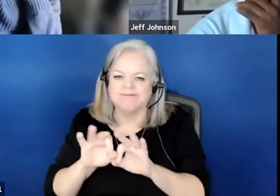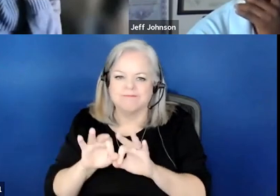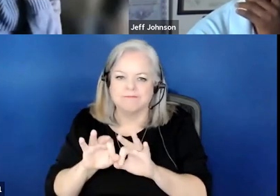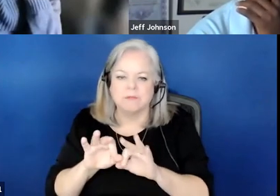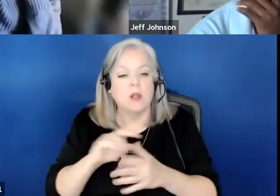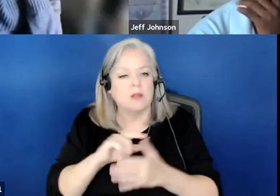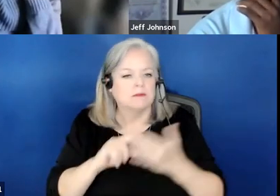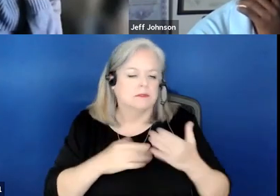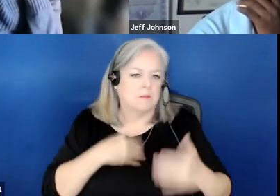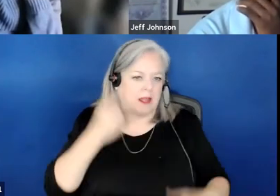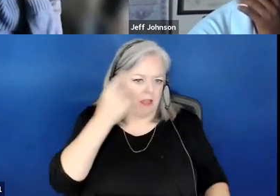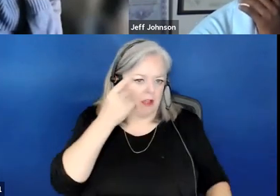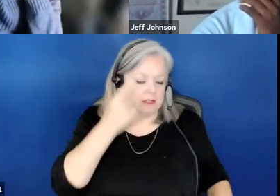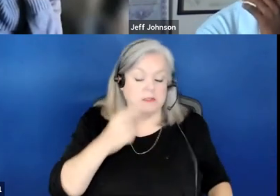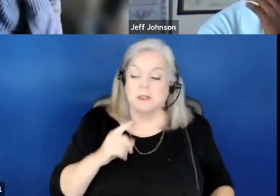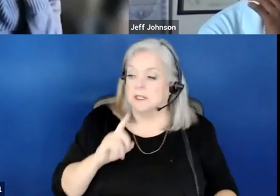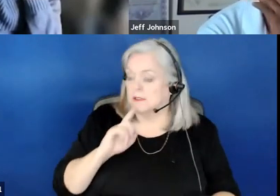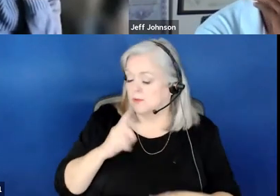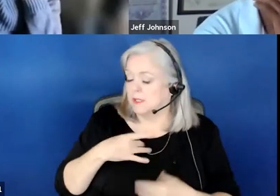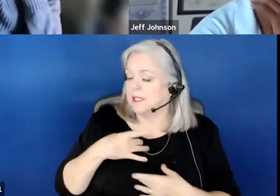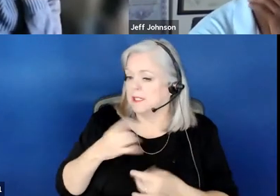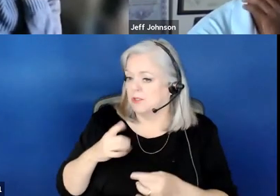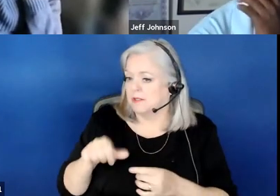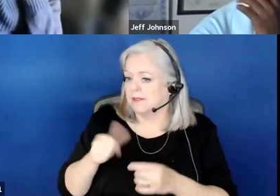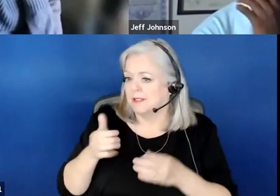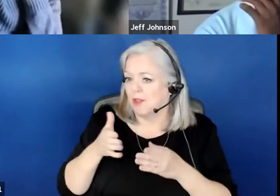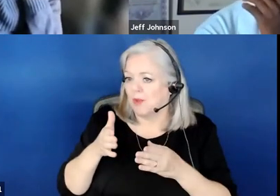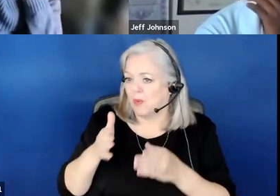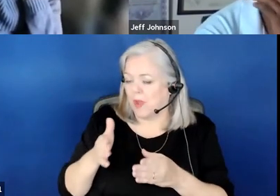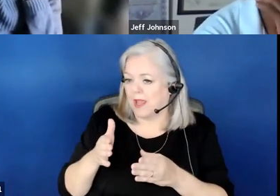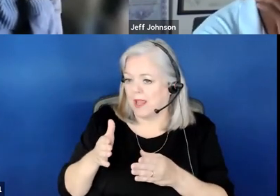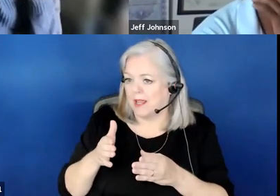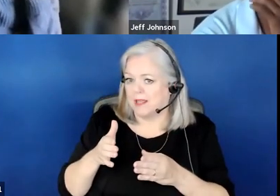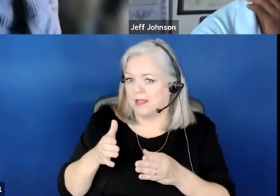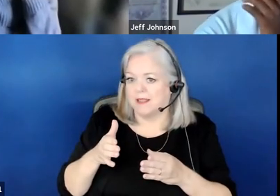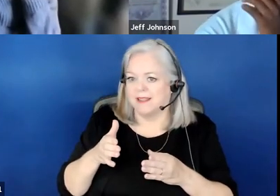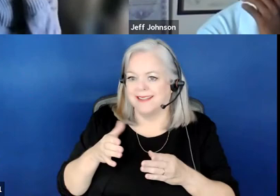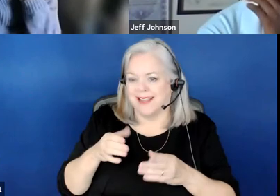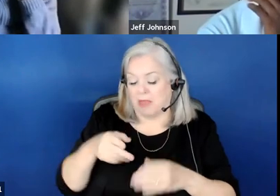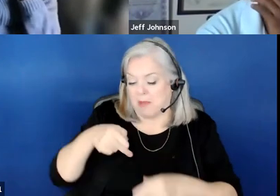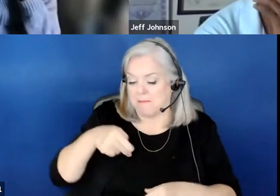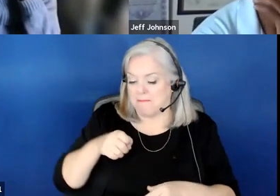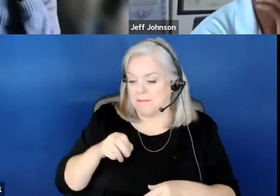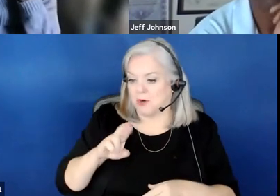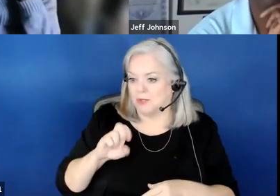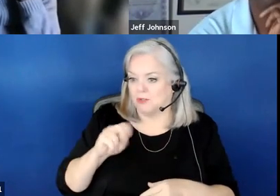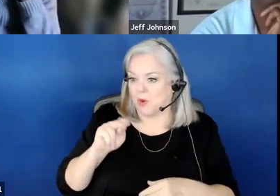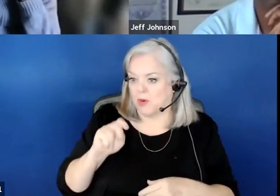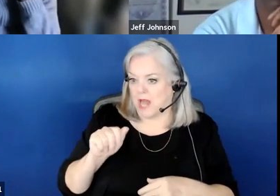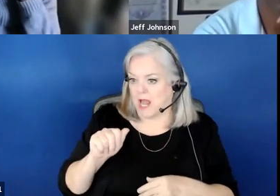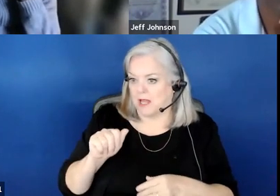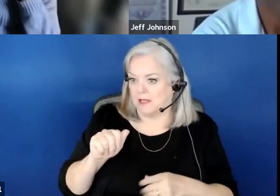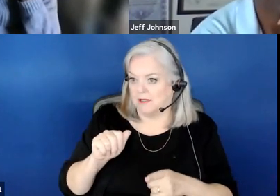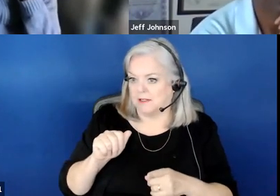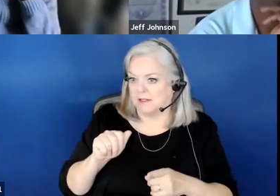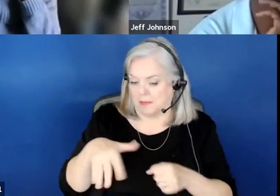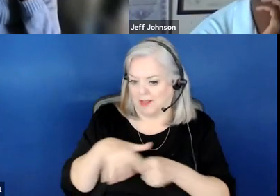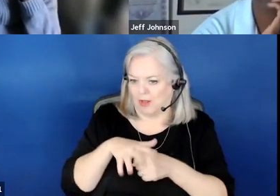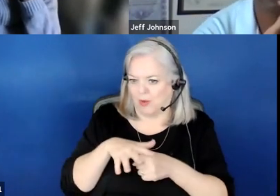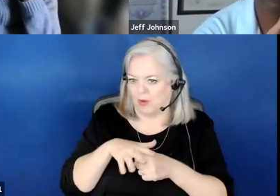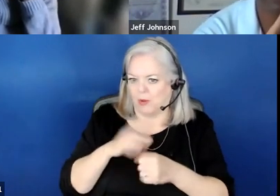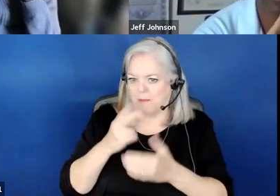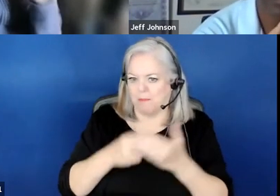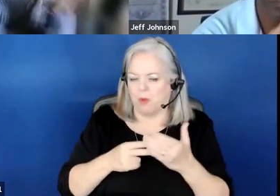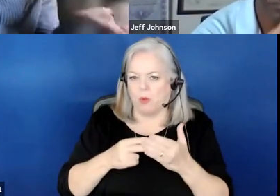And that's actually interesting because it's another way of the personas and being local are both ways against being general.